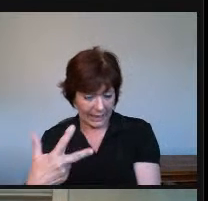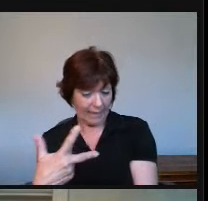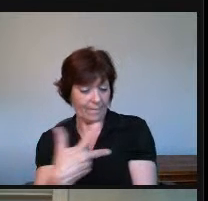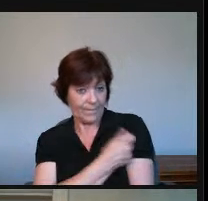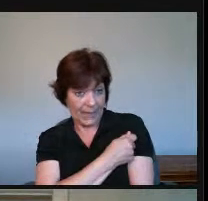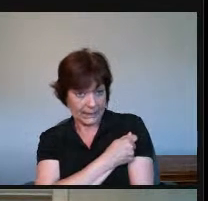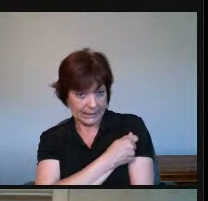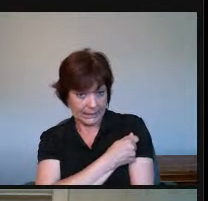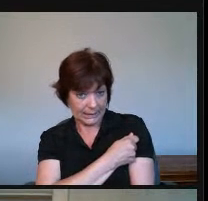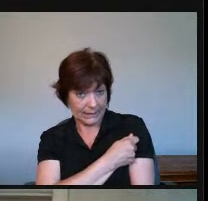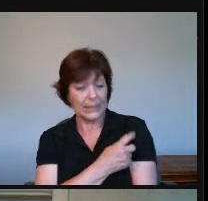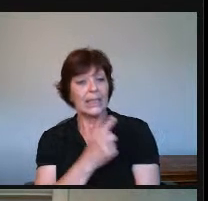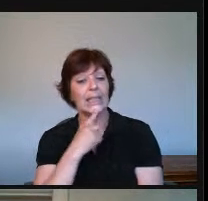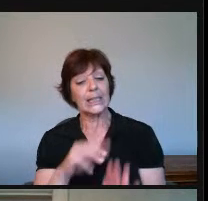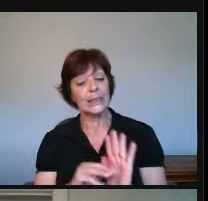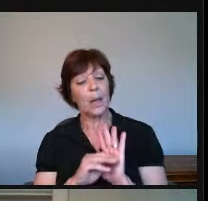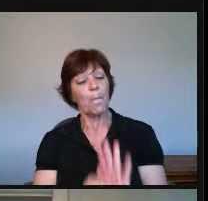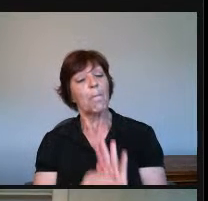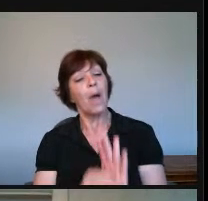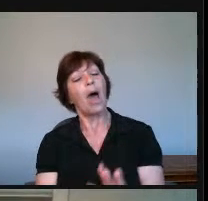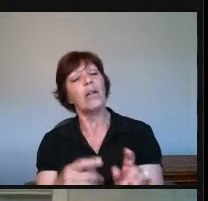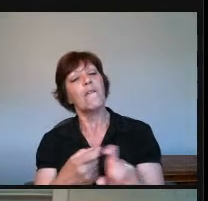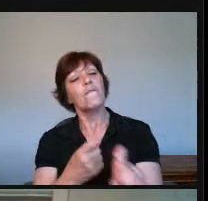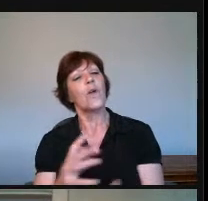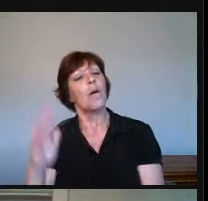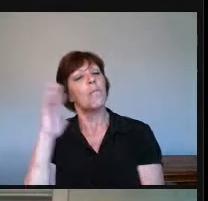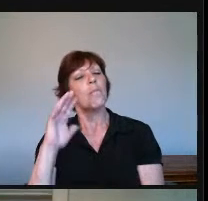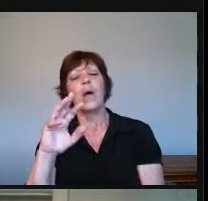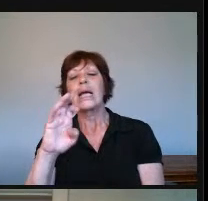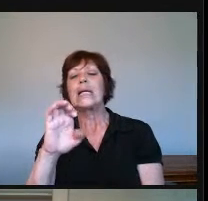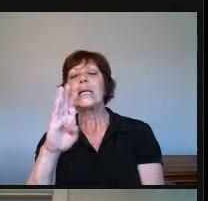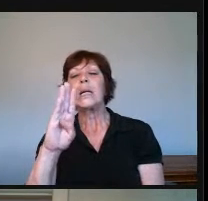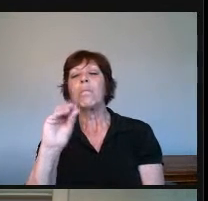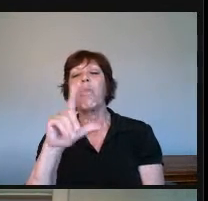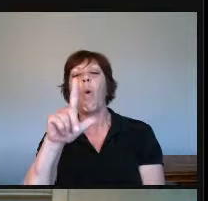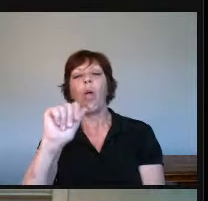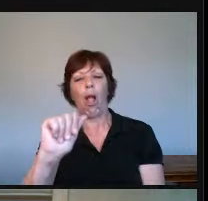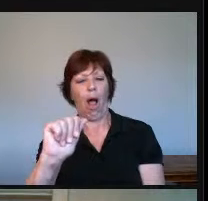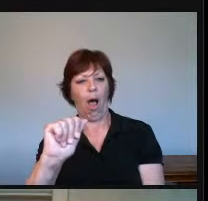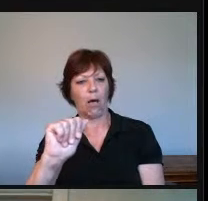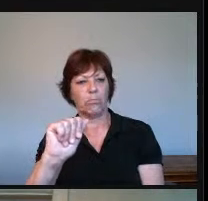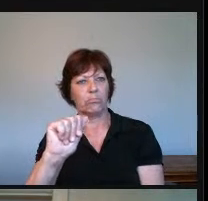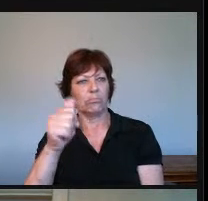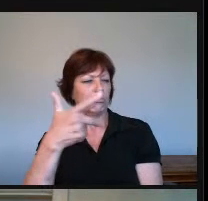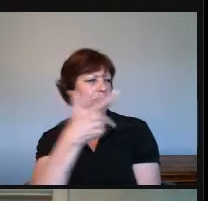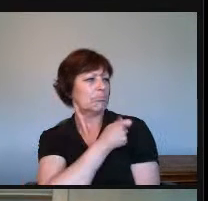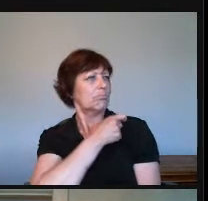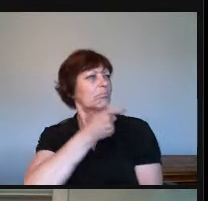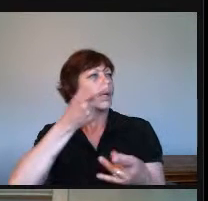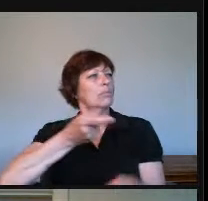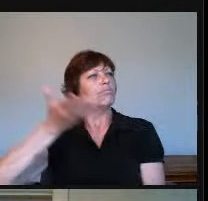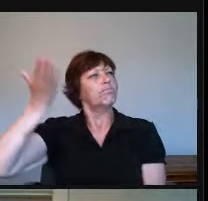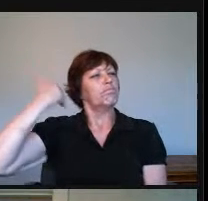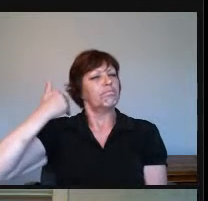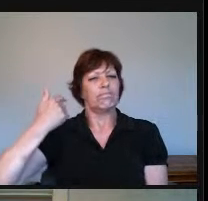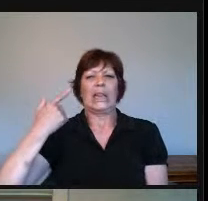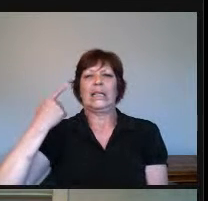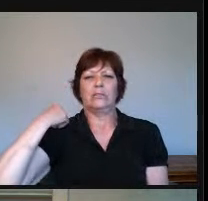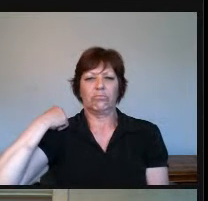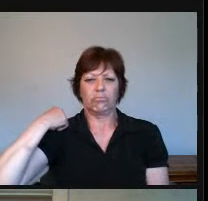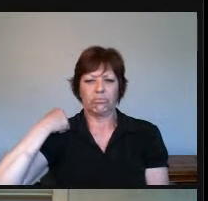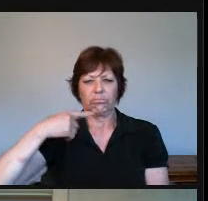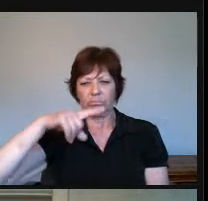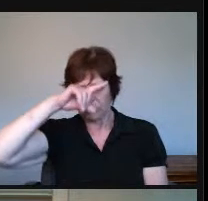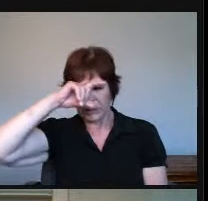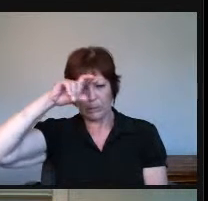modeled on the Ebola virus vaccine that came out just this past summer as well. It came out